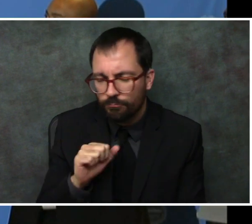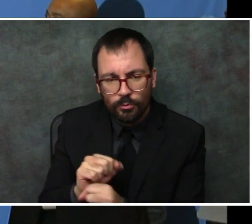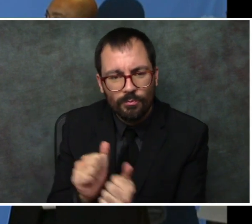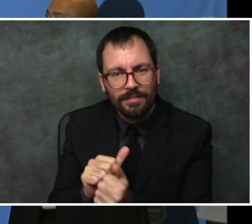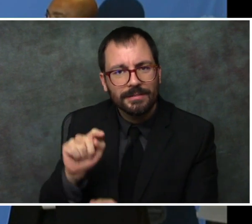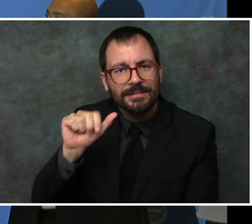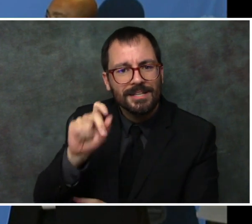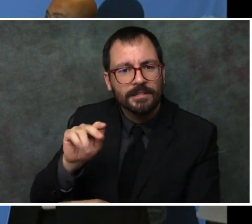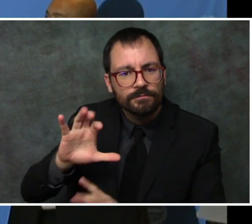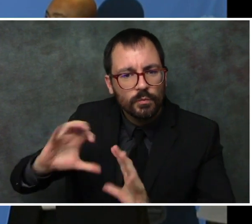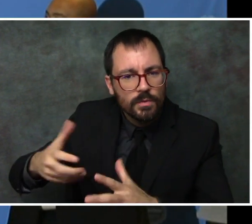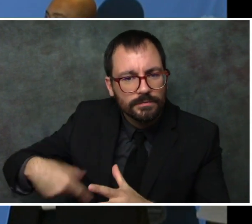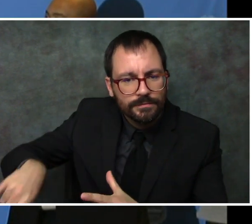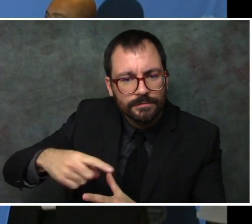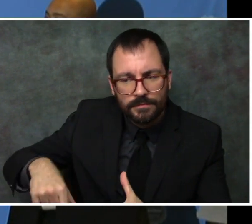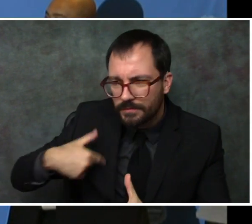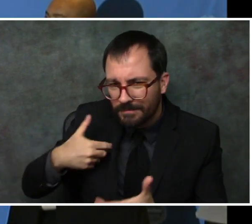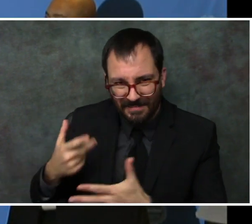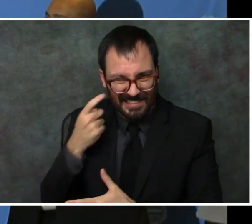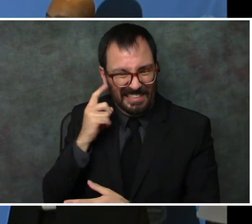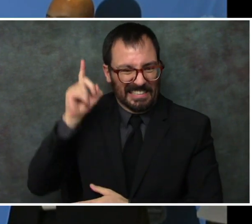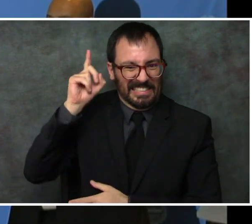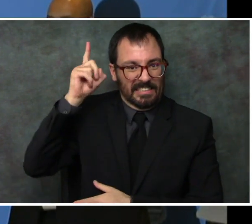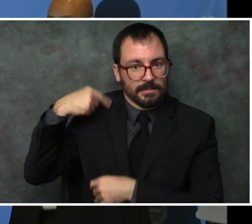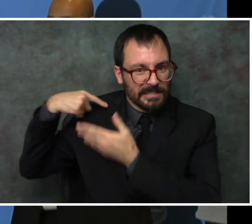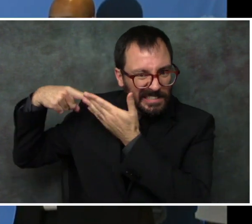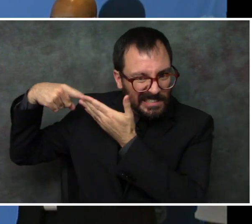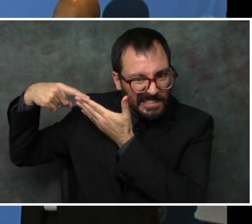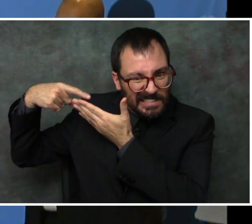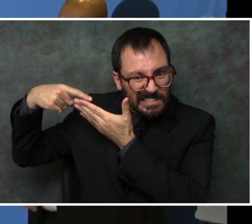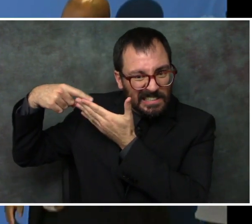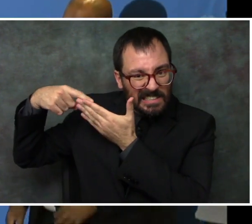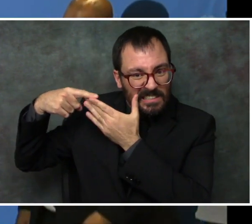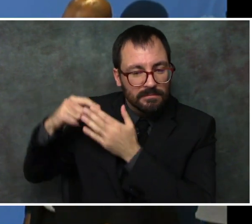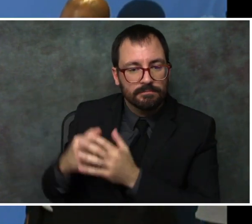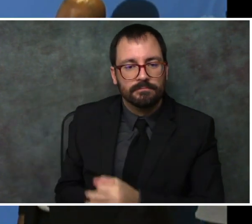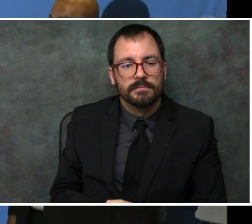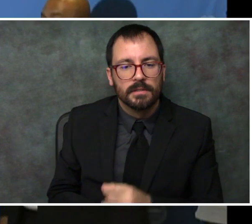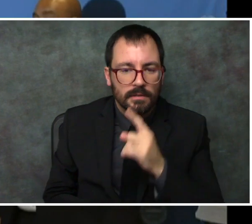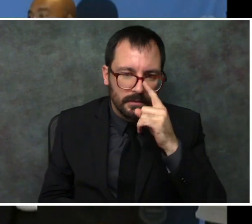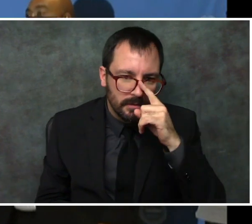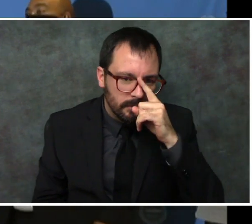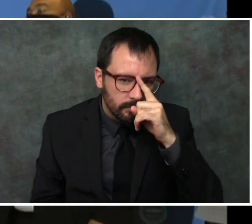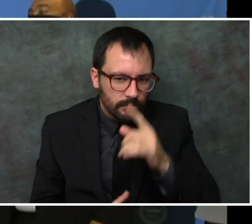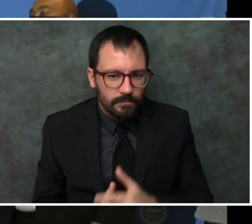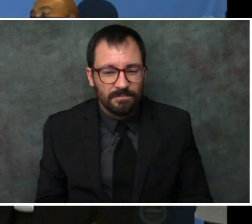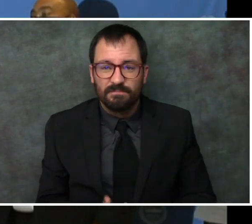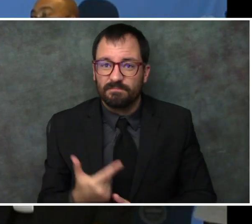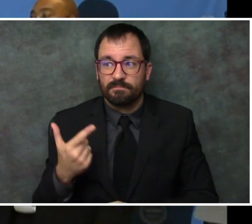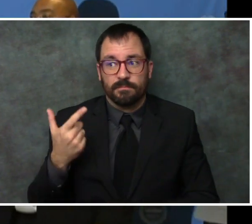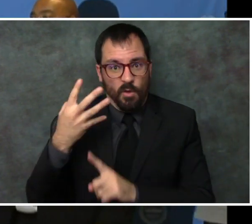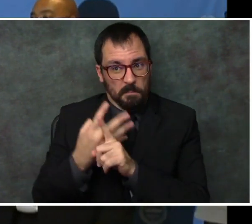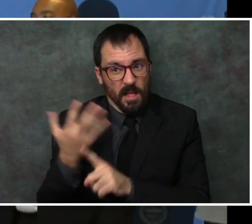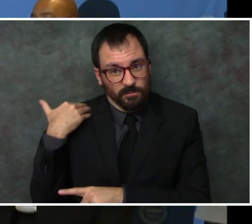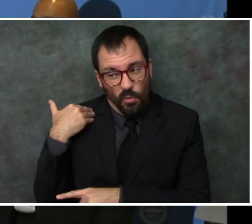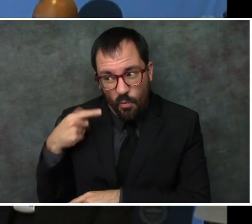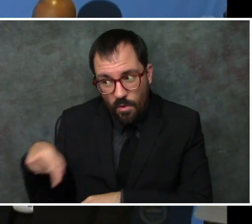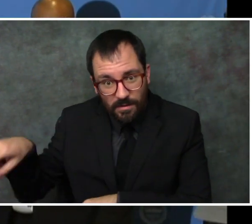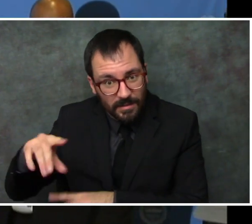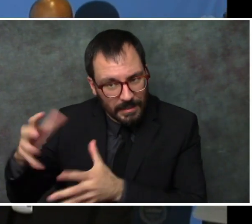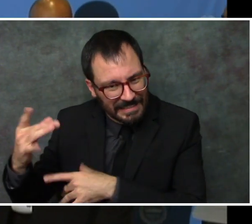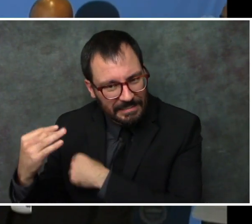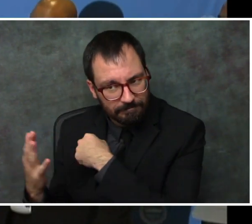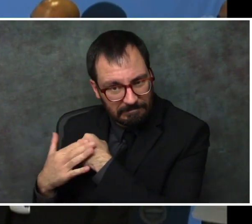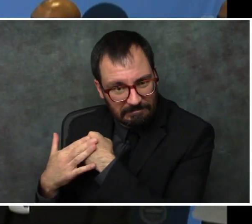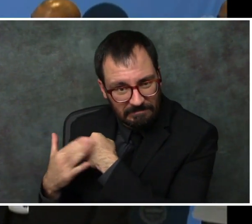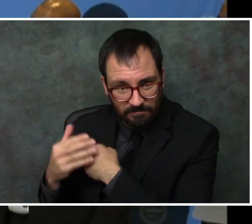months ago, some of the folks that work with me said you're going to have to make some very uncomfortable decisions and decisions as you move forward here in the